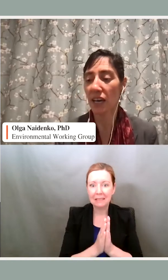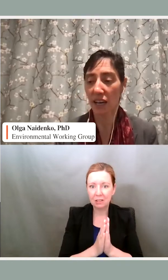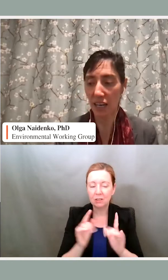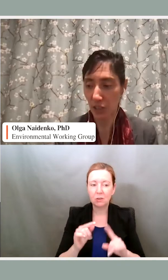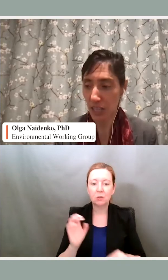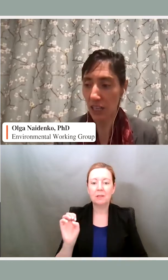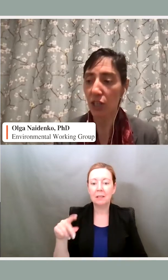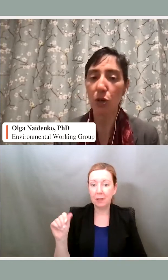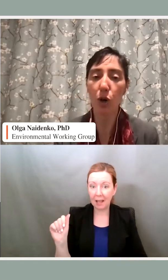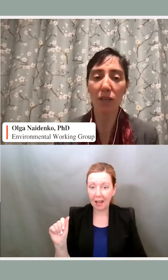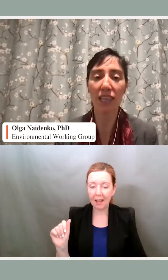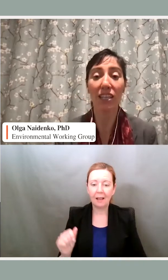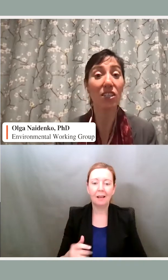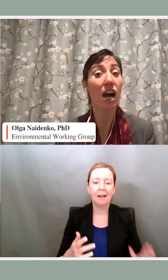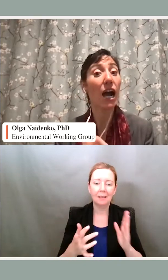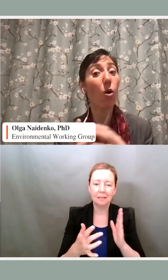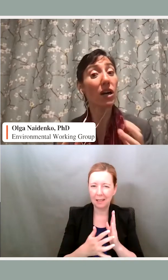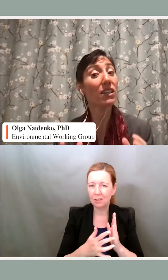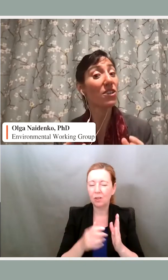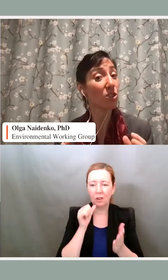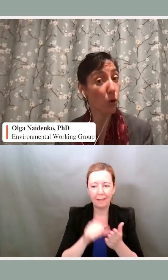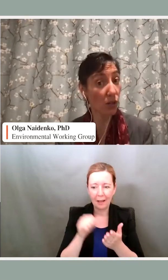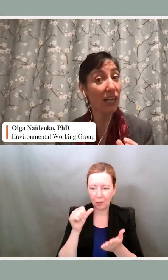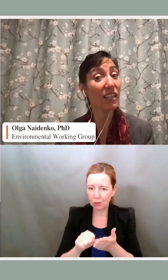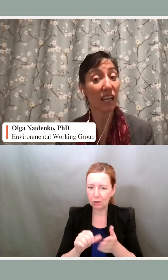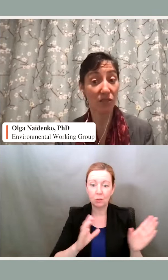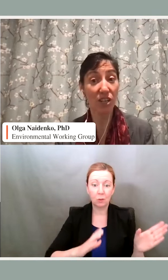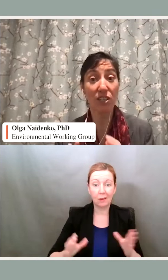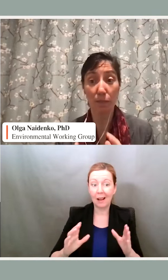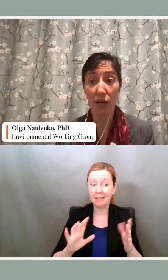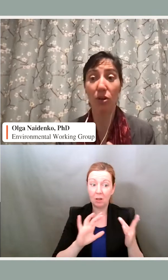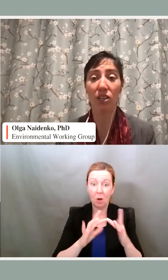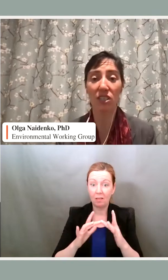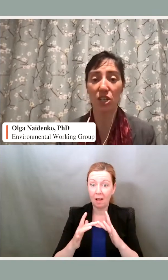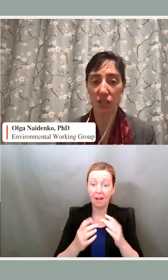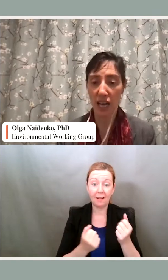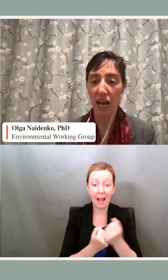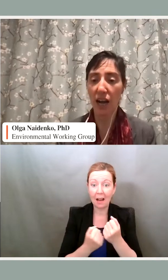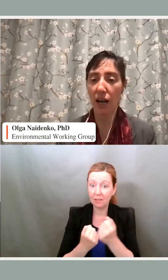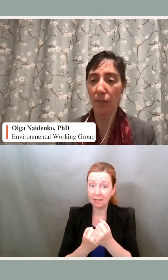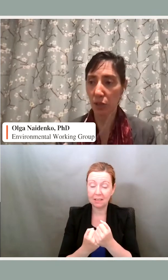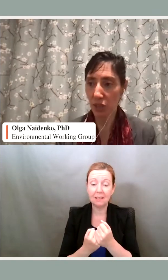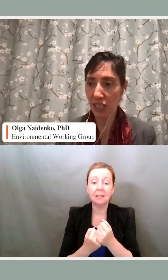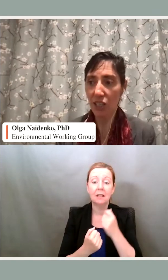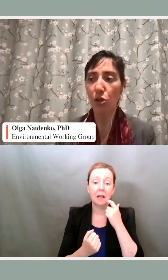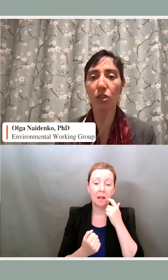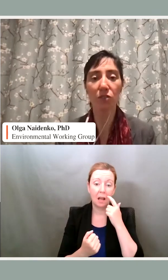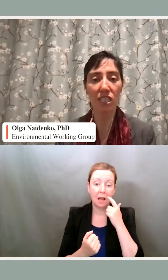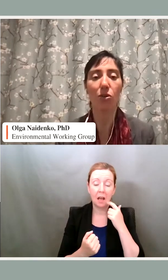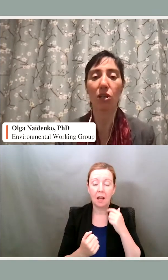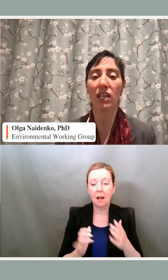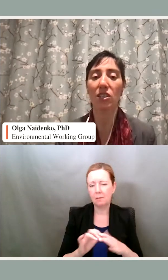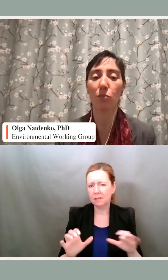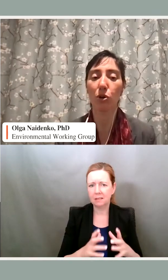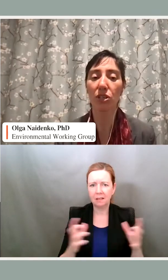EPA, writing technical comment letters, organizing online advocacy. Our organization does a lot with